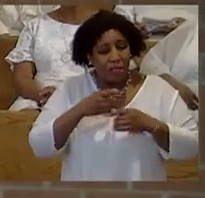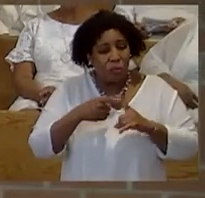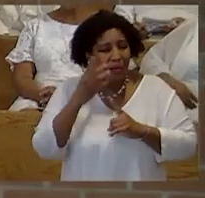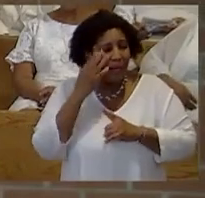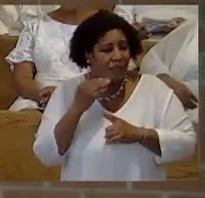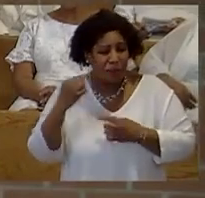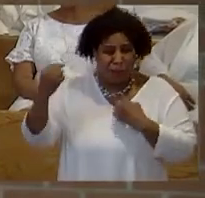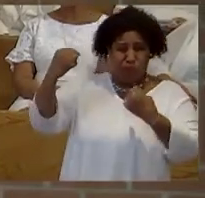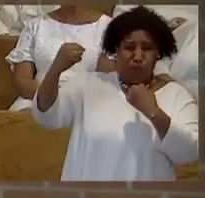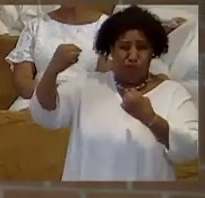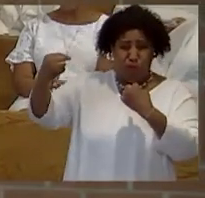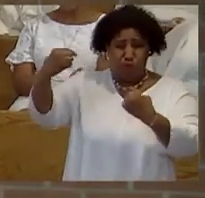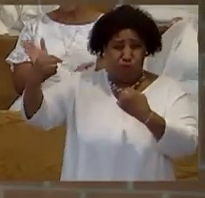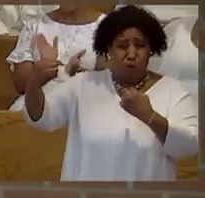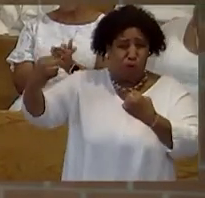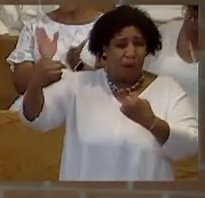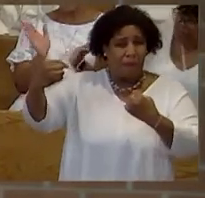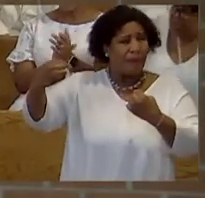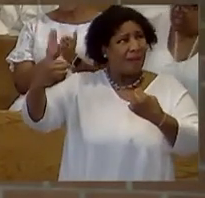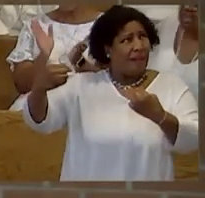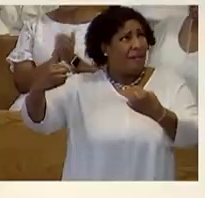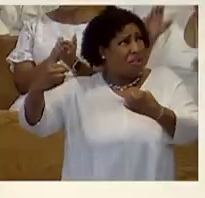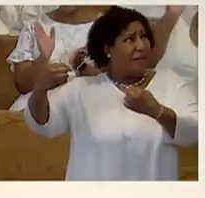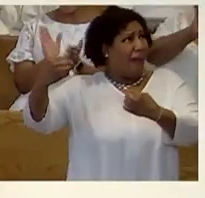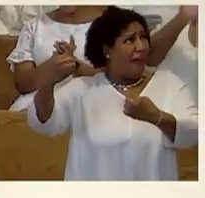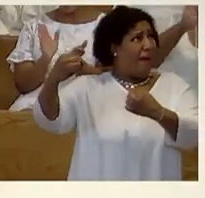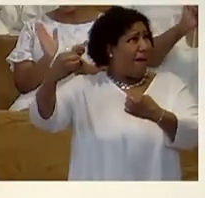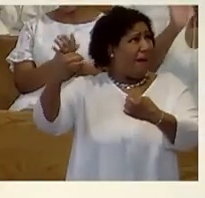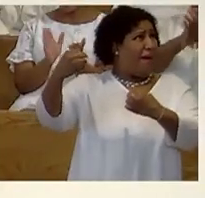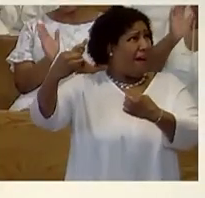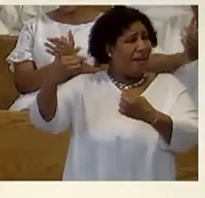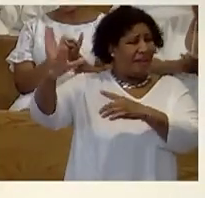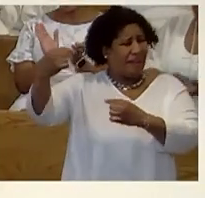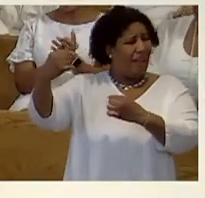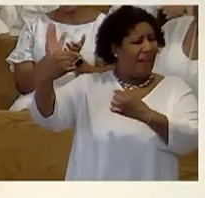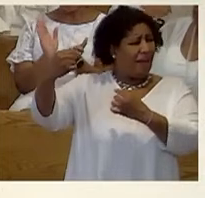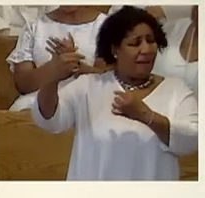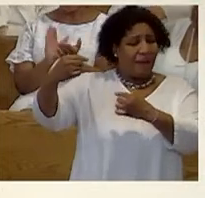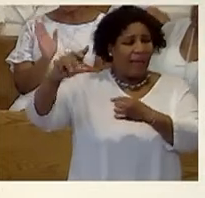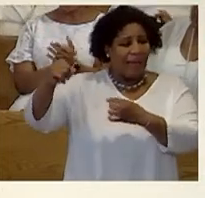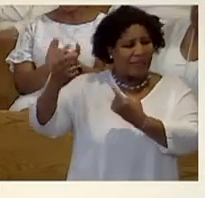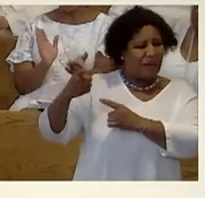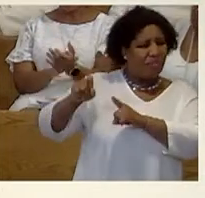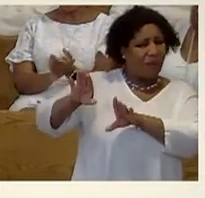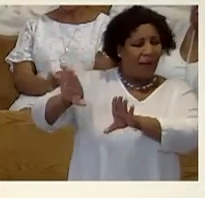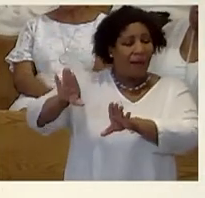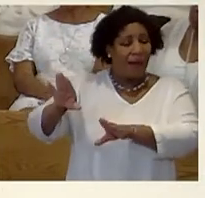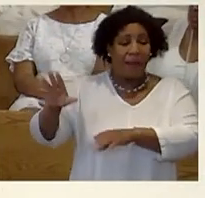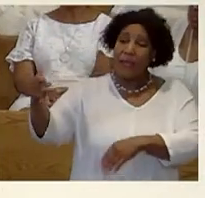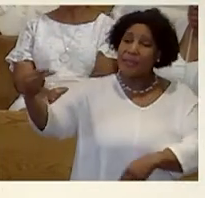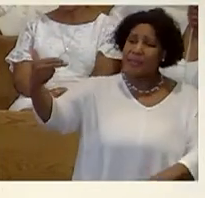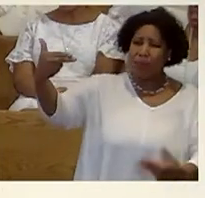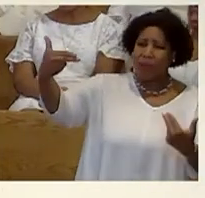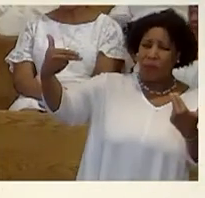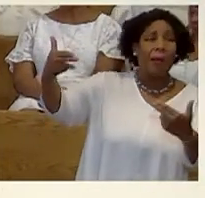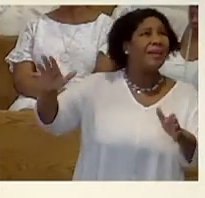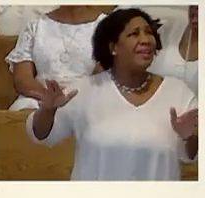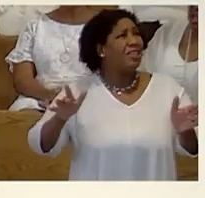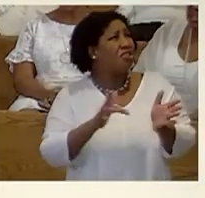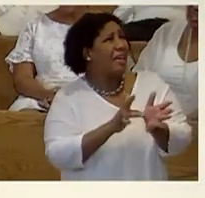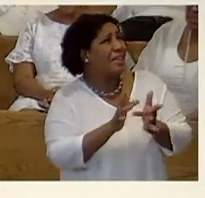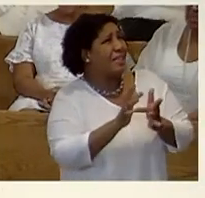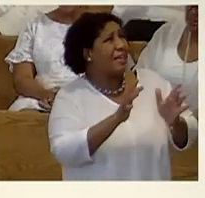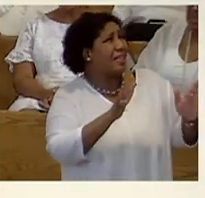the attack, that you call the name Jesus, because it's just like a Smith and a Weston. When you call the